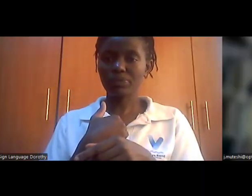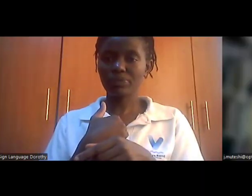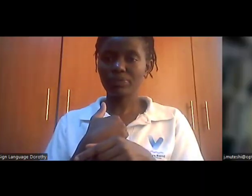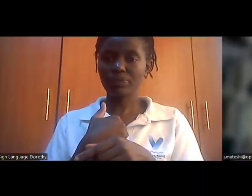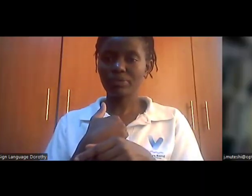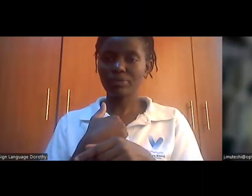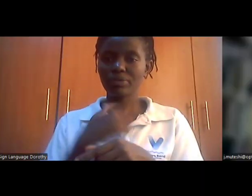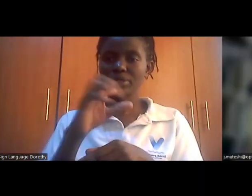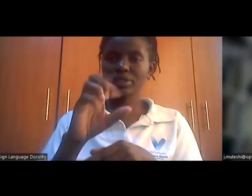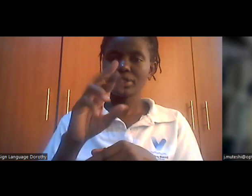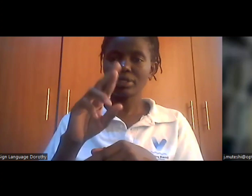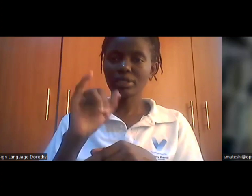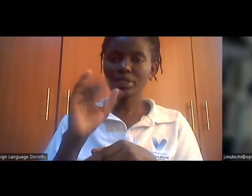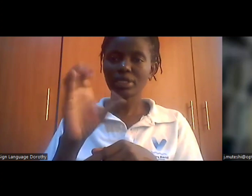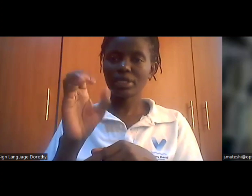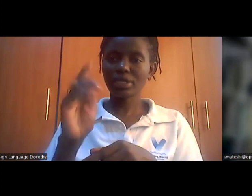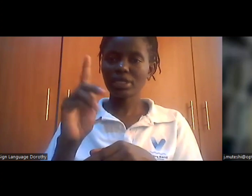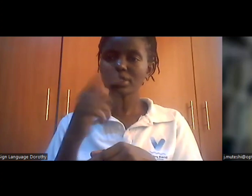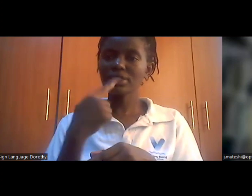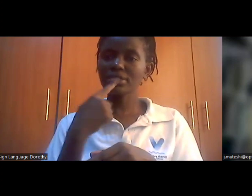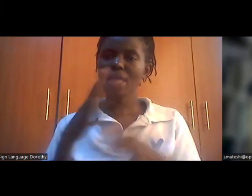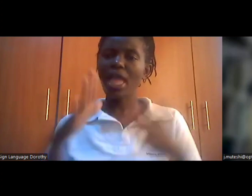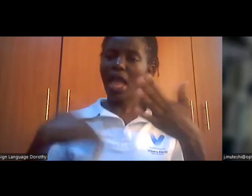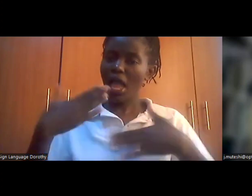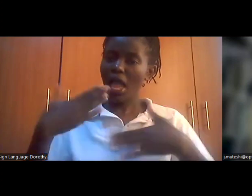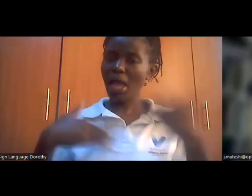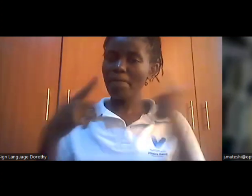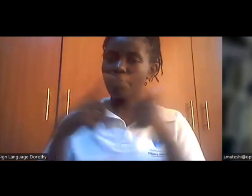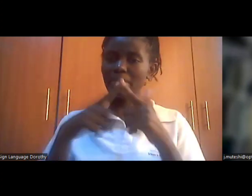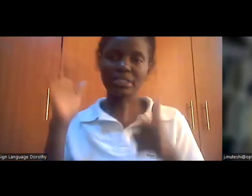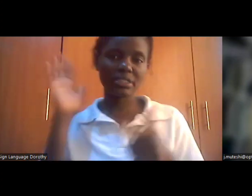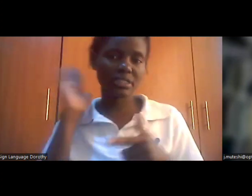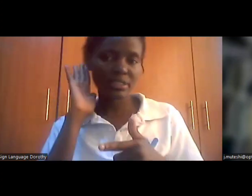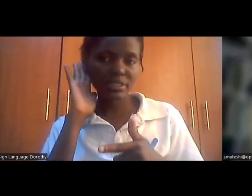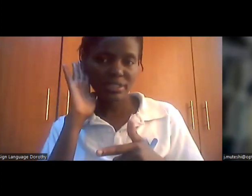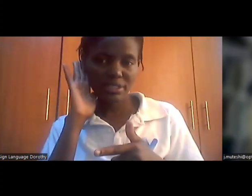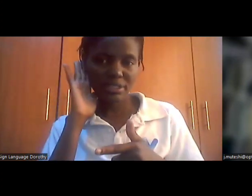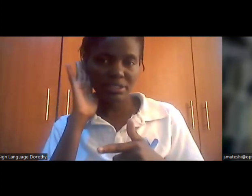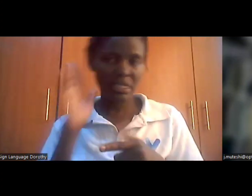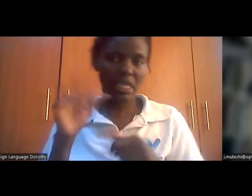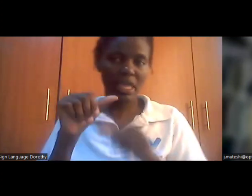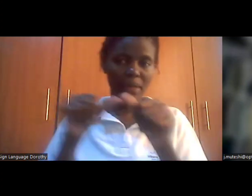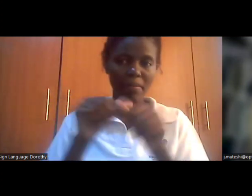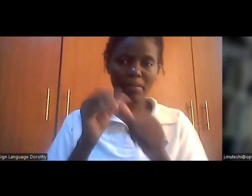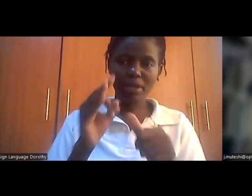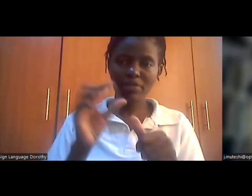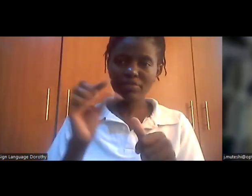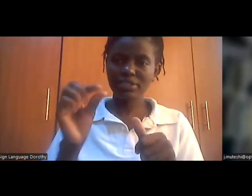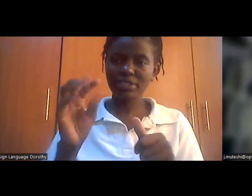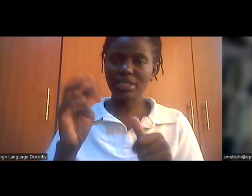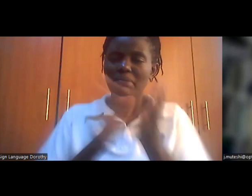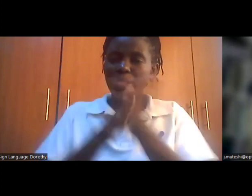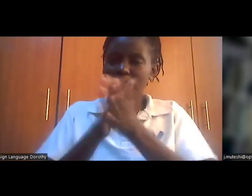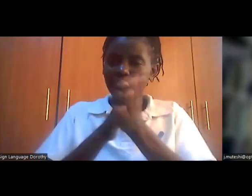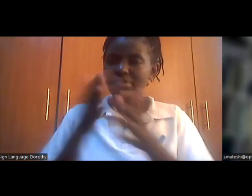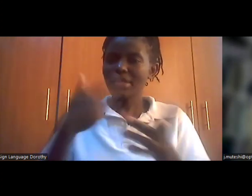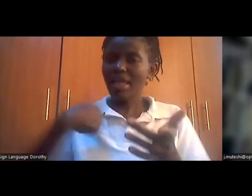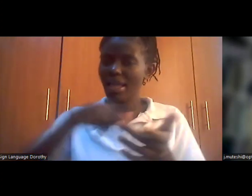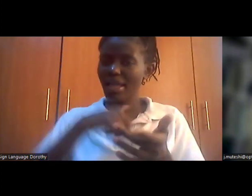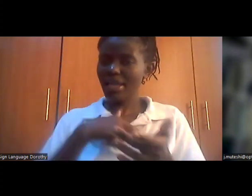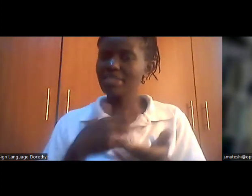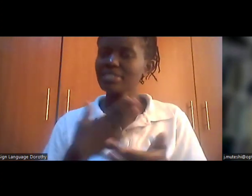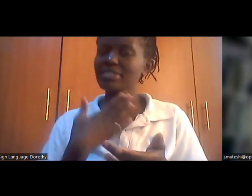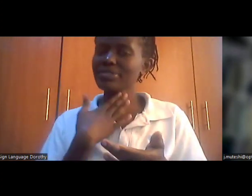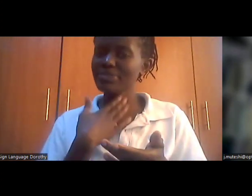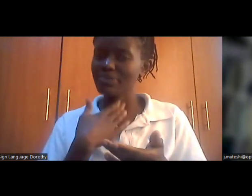Eric saying, happy to hear Mrs. Lolojo Bernadette as the CEO of Anti-FGM. She inspires us as young people from Samburu County.